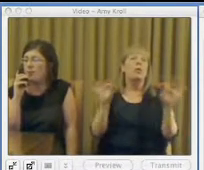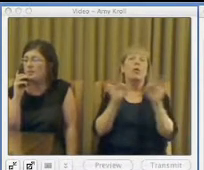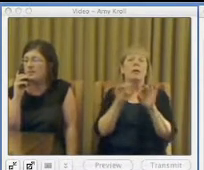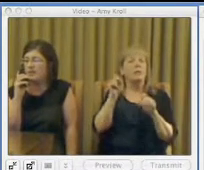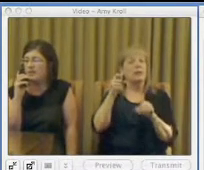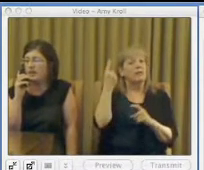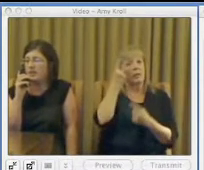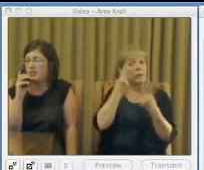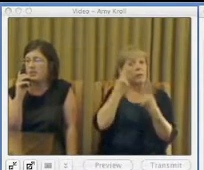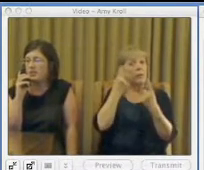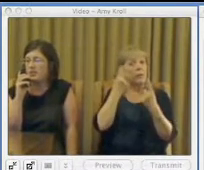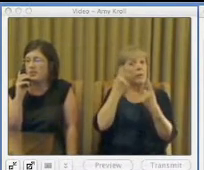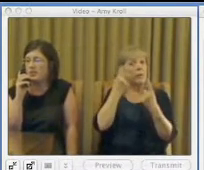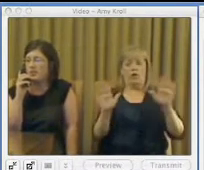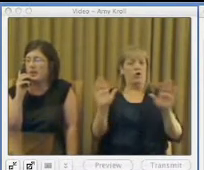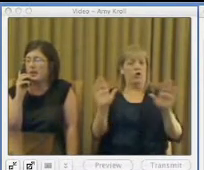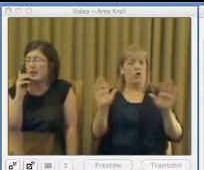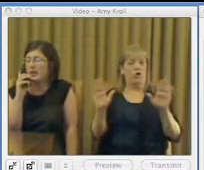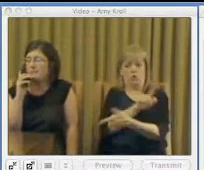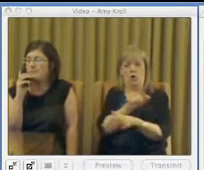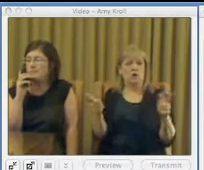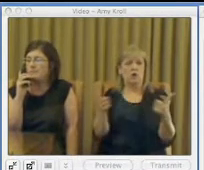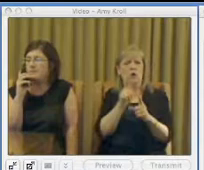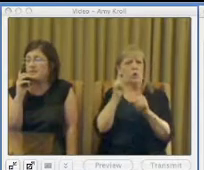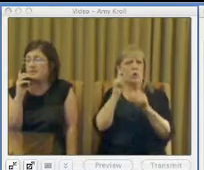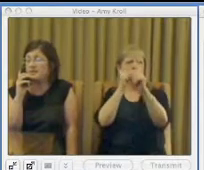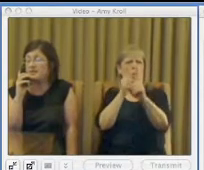goals. What are the goals of the interaction?